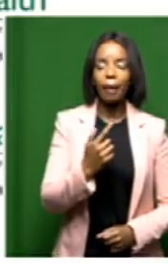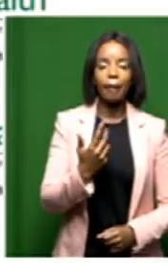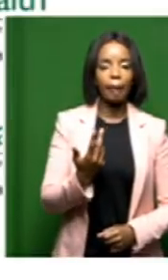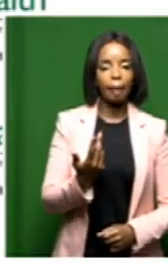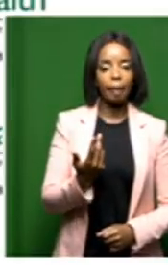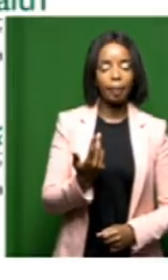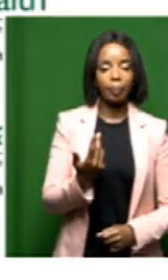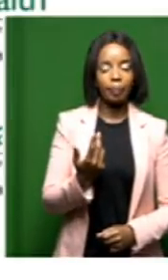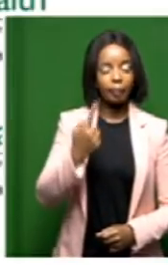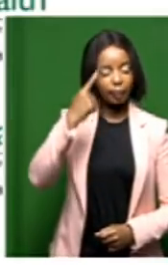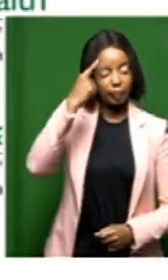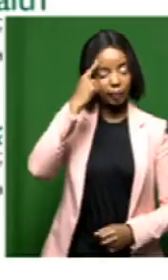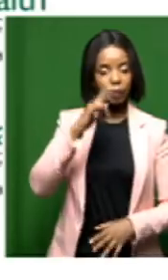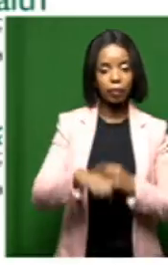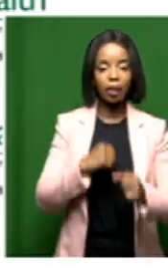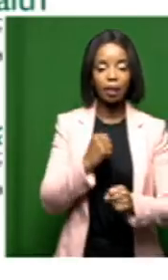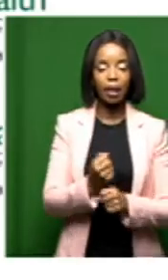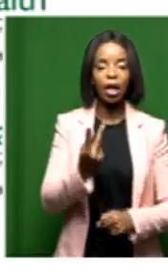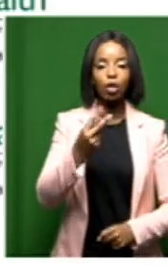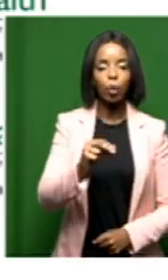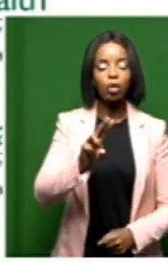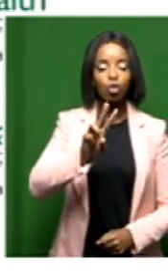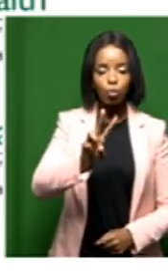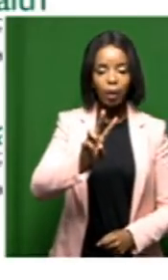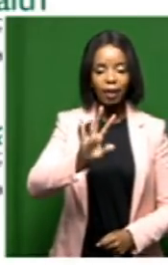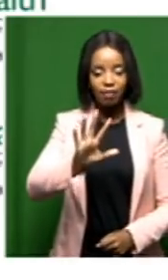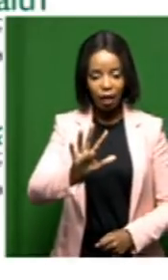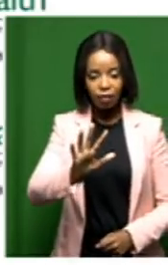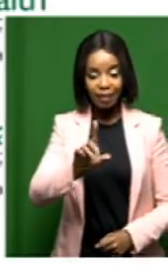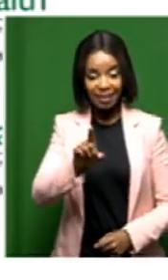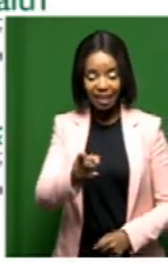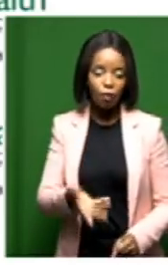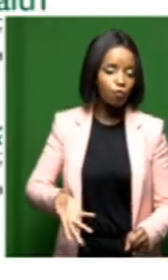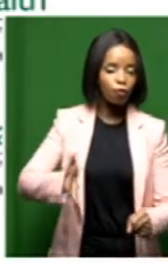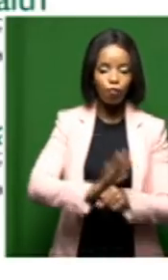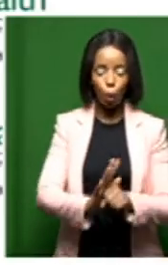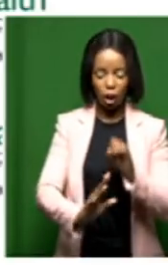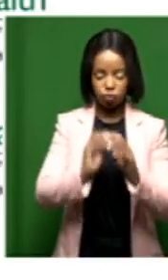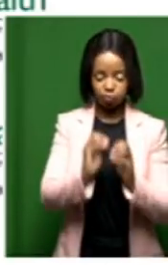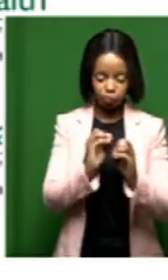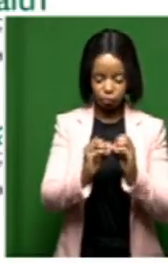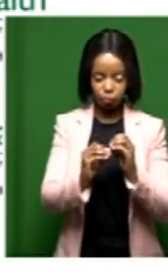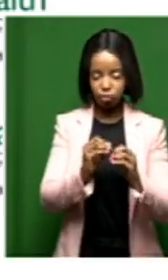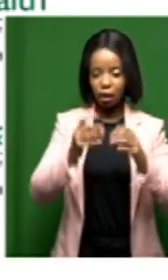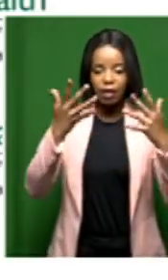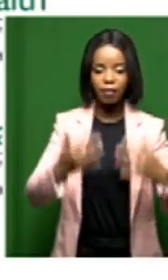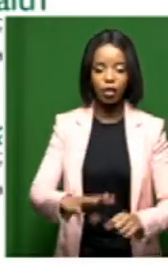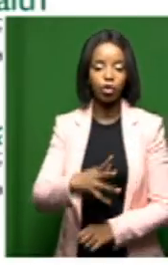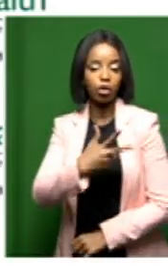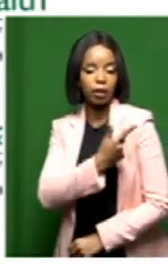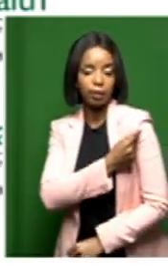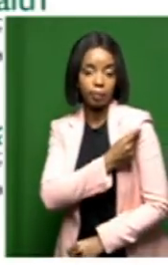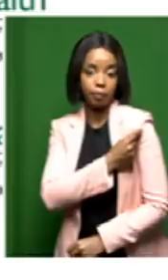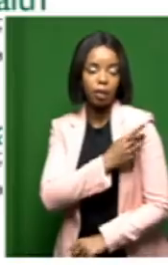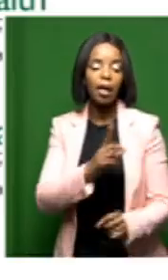I think 2025 will be in terms of the full production. But many of this, as